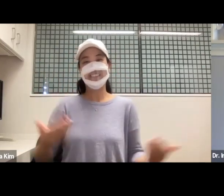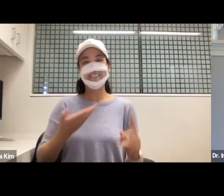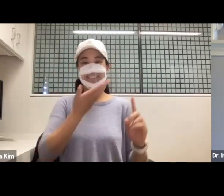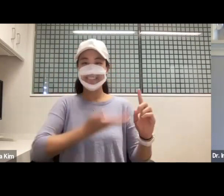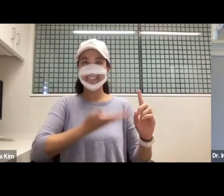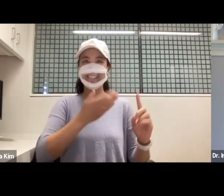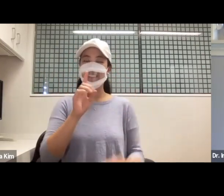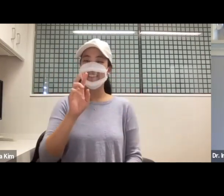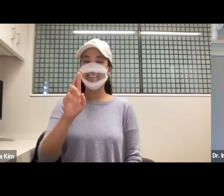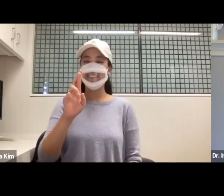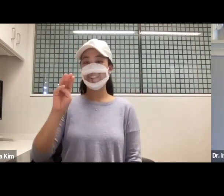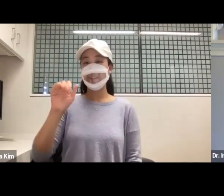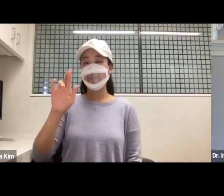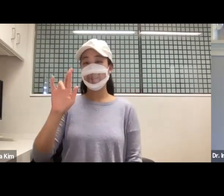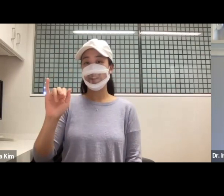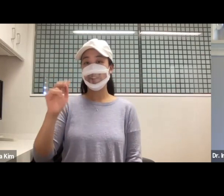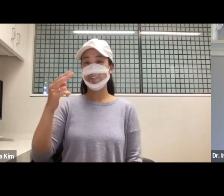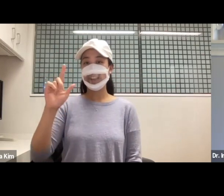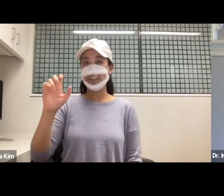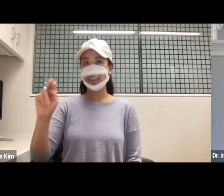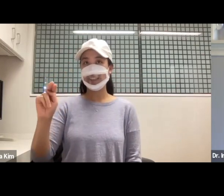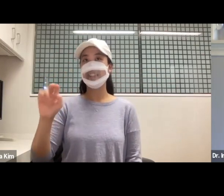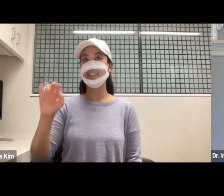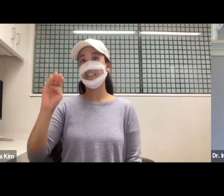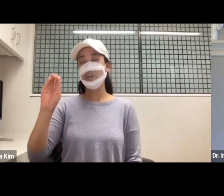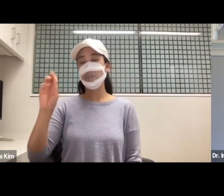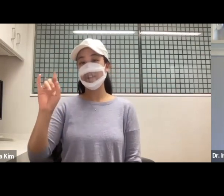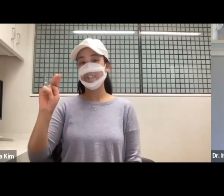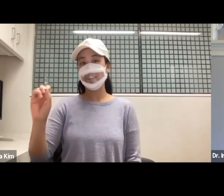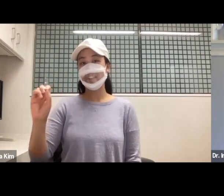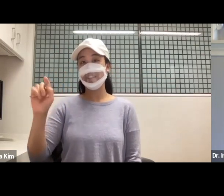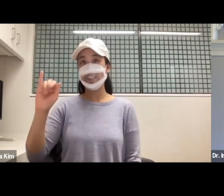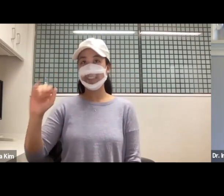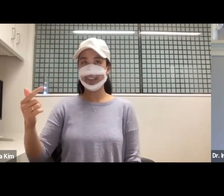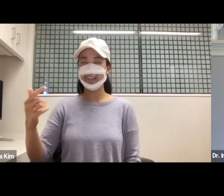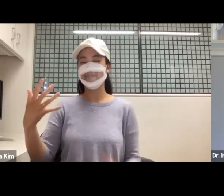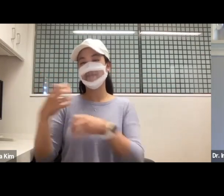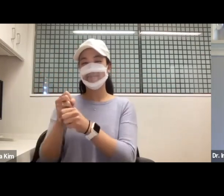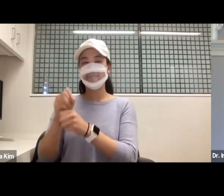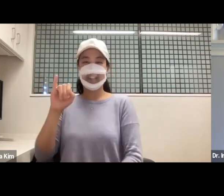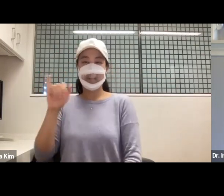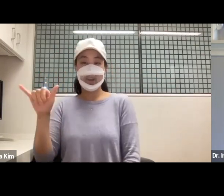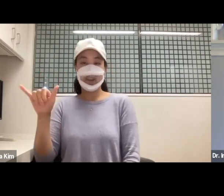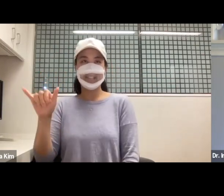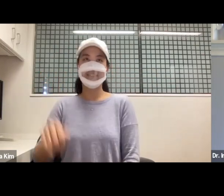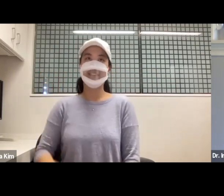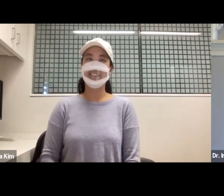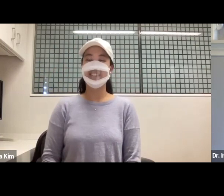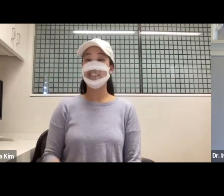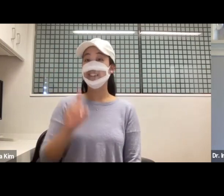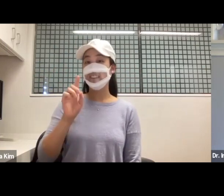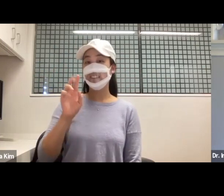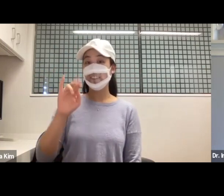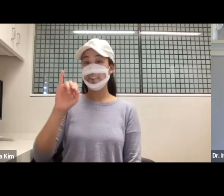I'm now honored to introduce our distinguished lecturer, Dr. Mary Helen Immordino-Yang, which we will sign